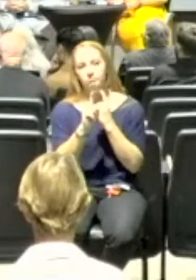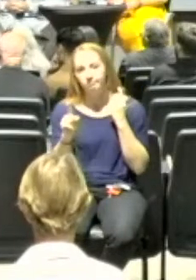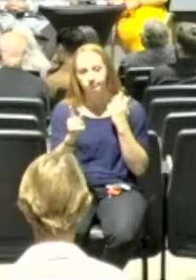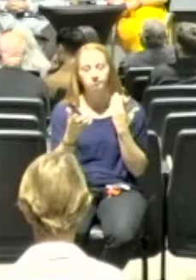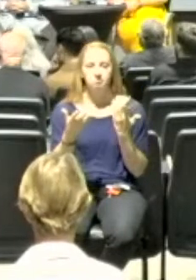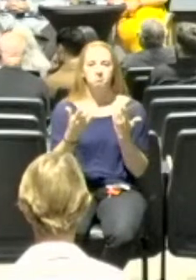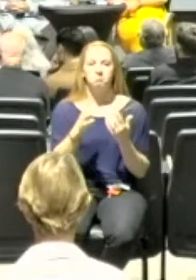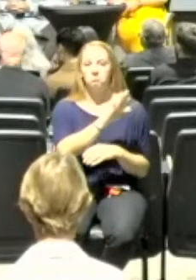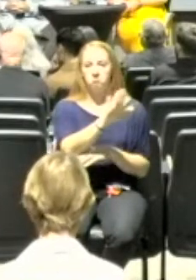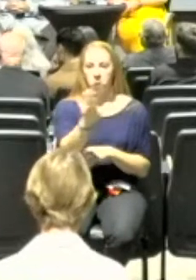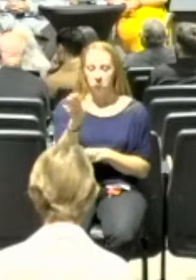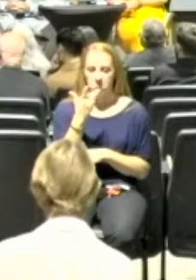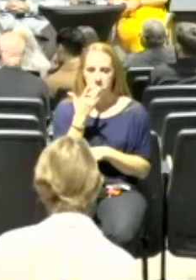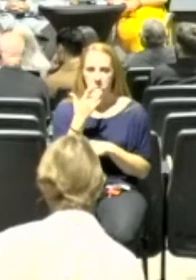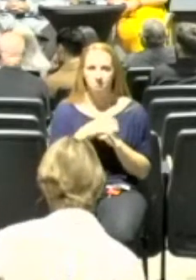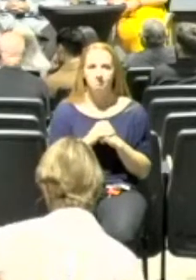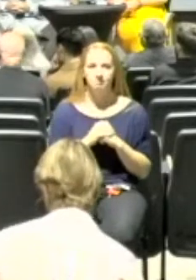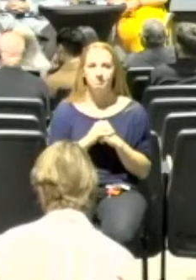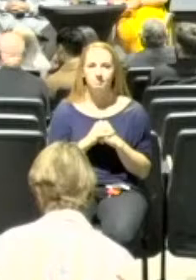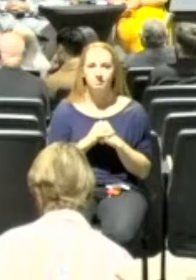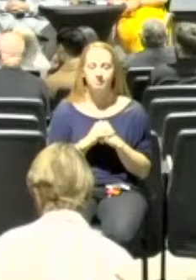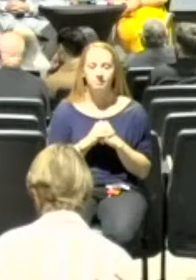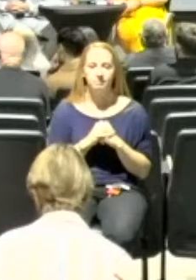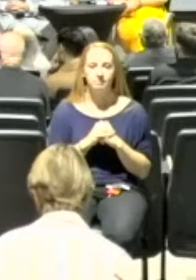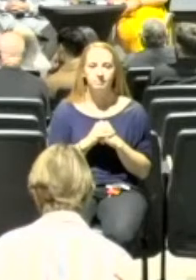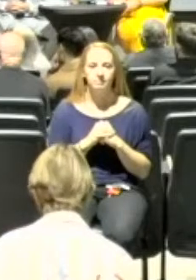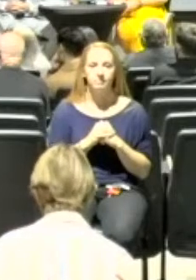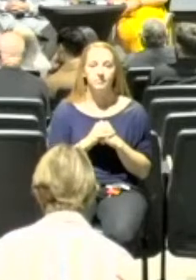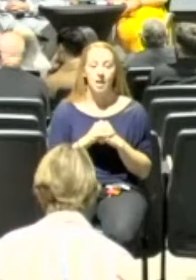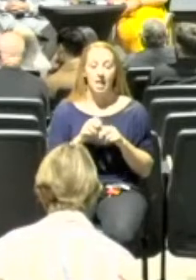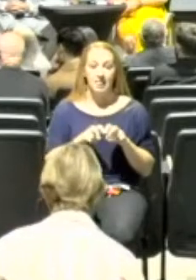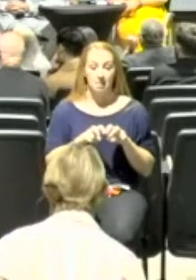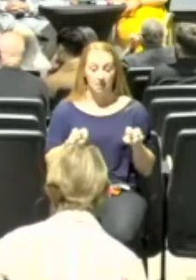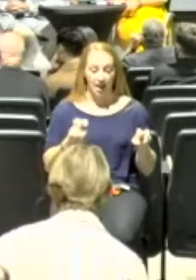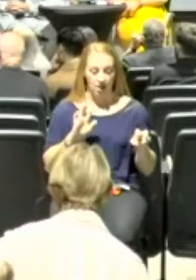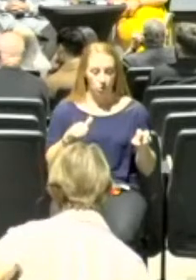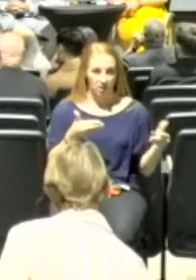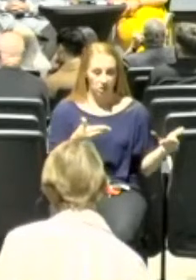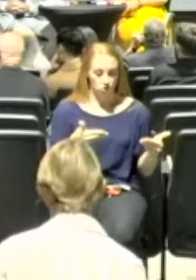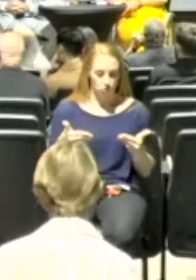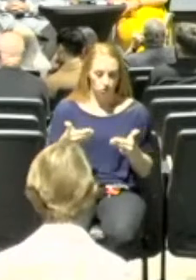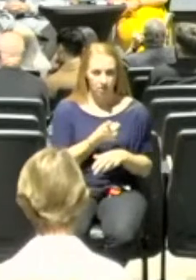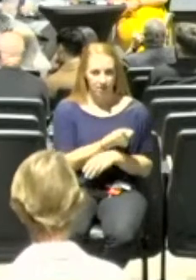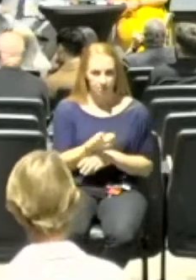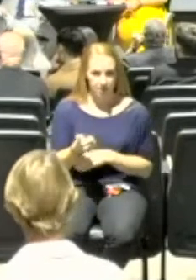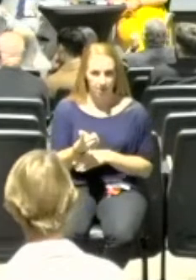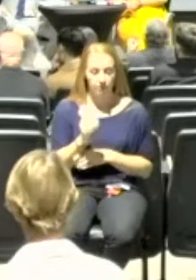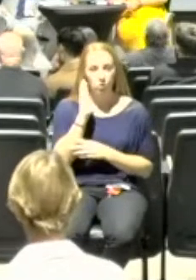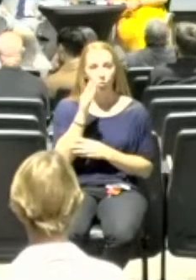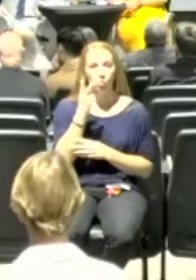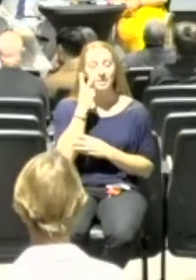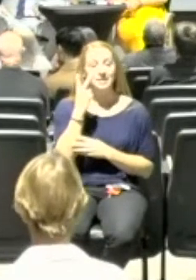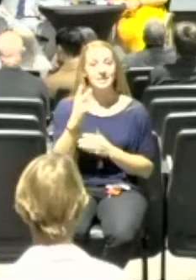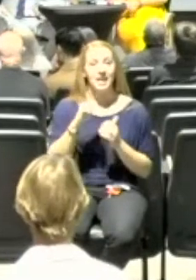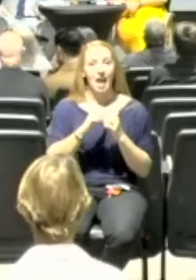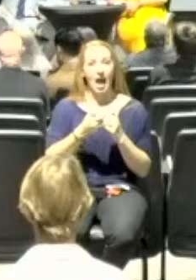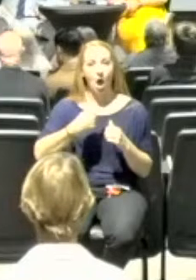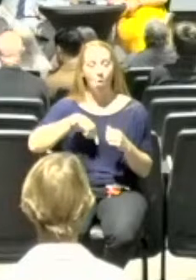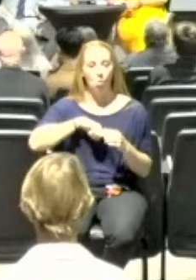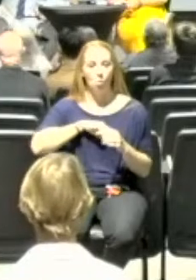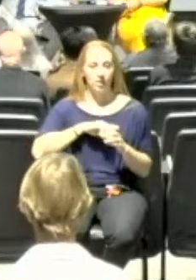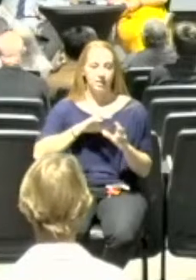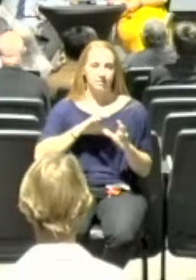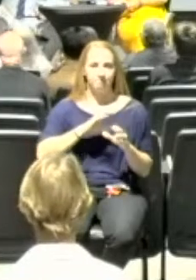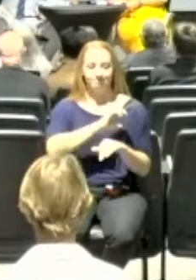So away we go. I'll have the panelists introduce themselves, and you'll see the way that we categorized